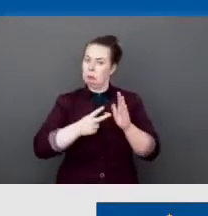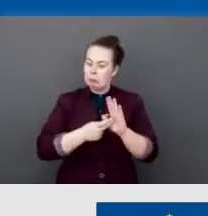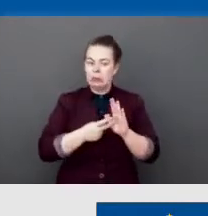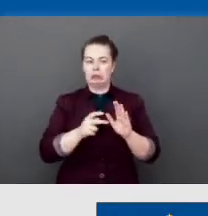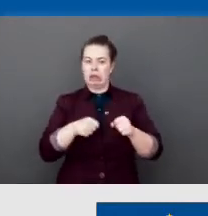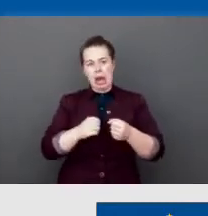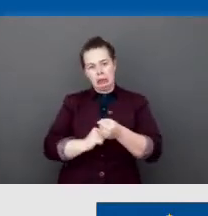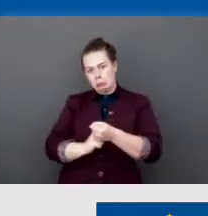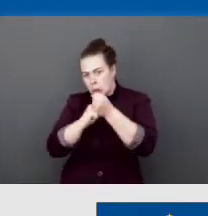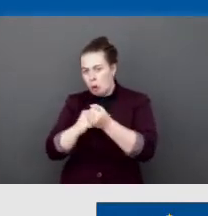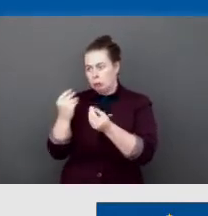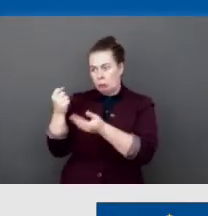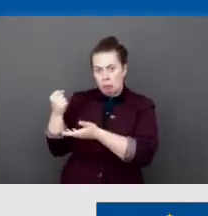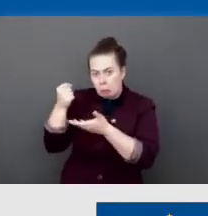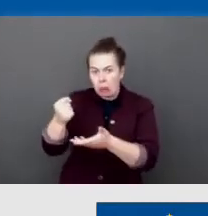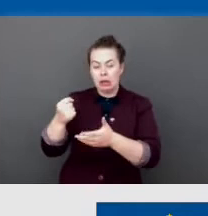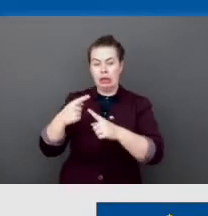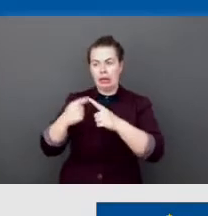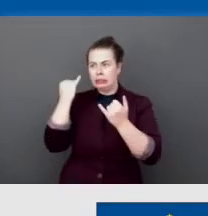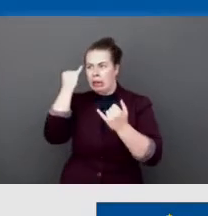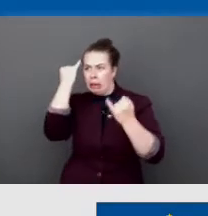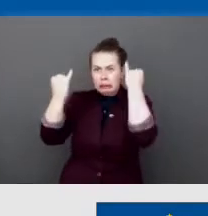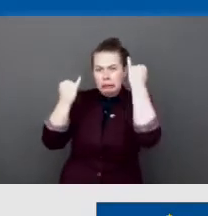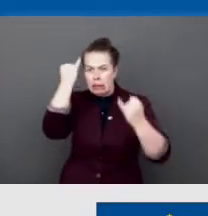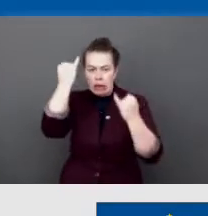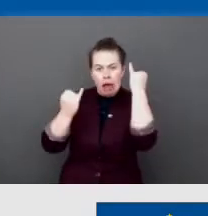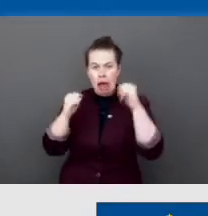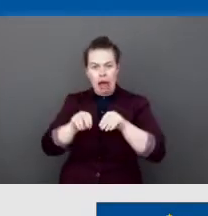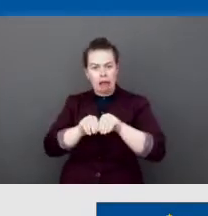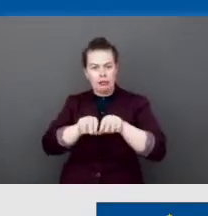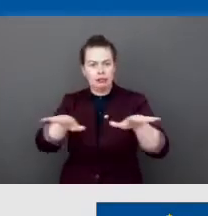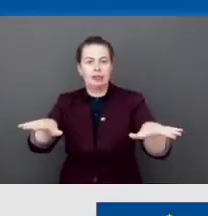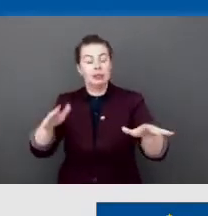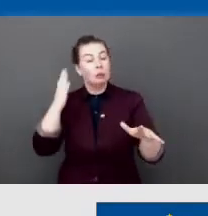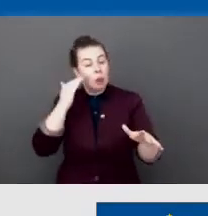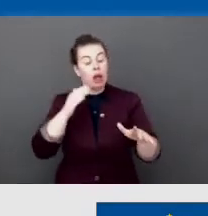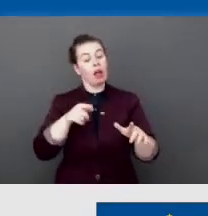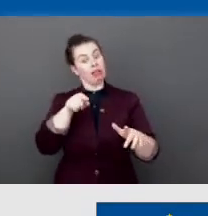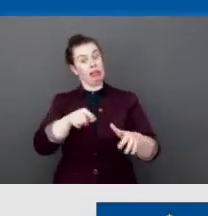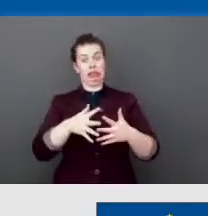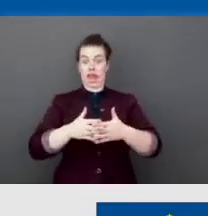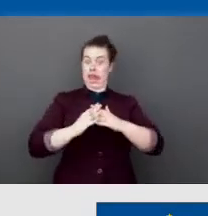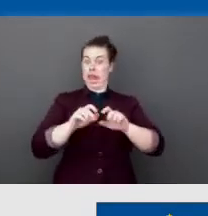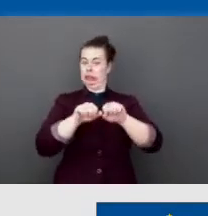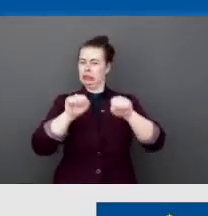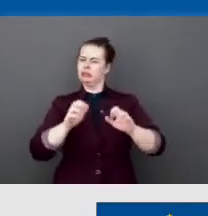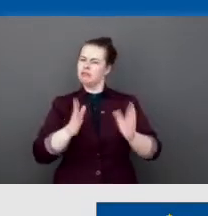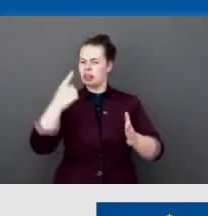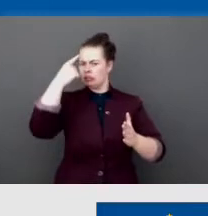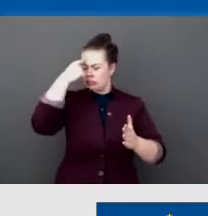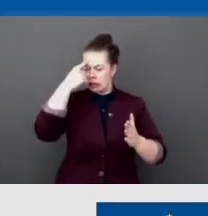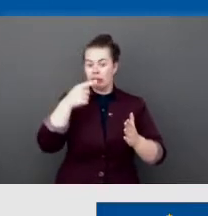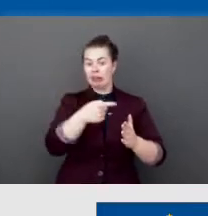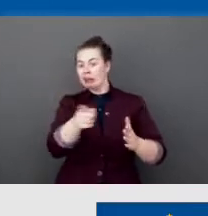with older citizens over that time. And that requires a greater degree of health literacy and technical